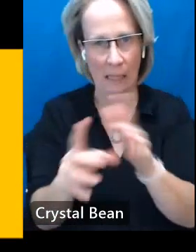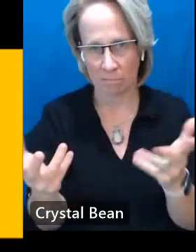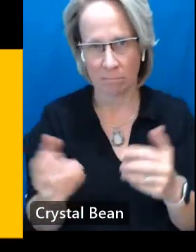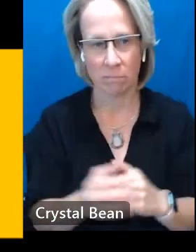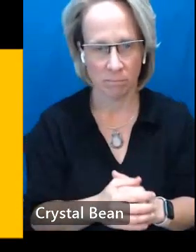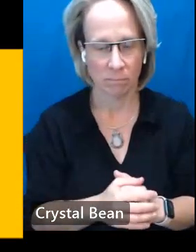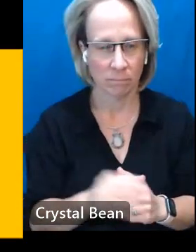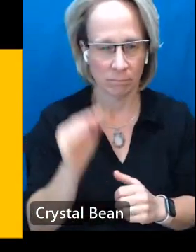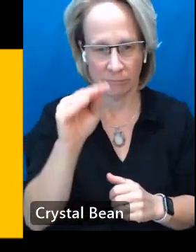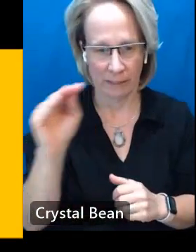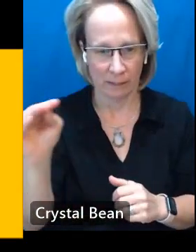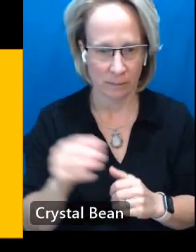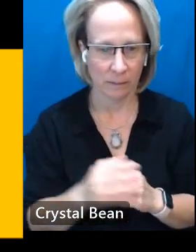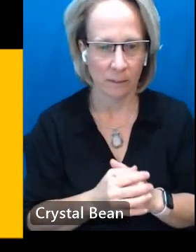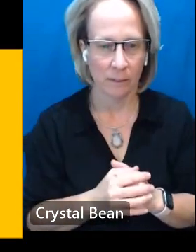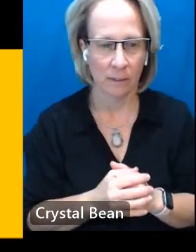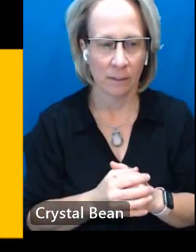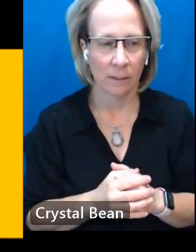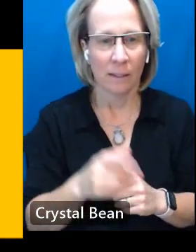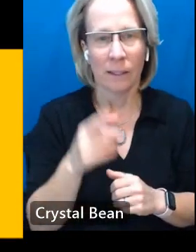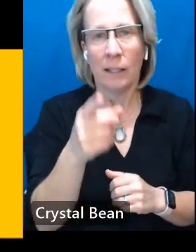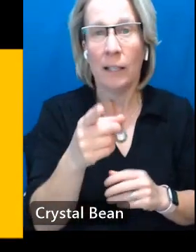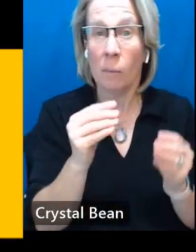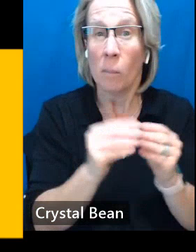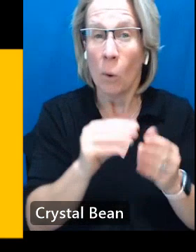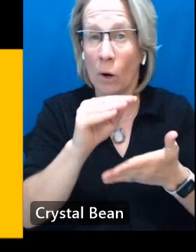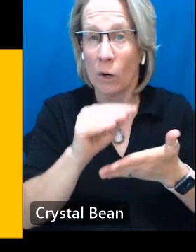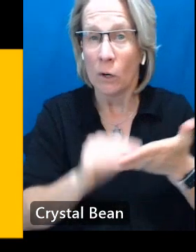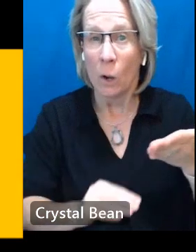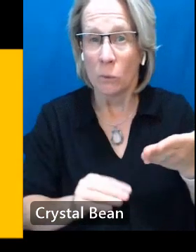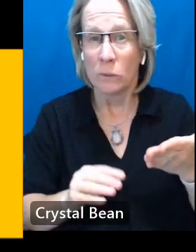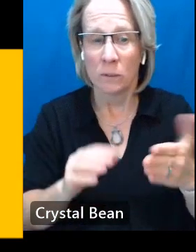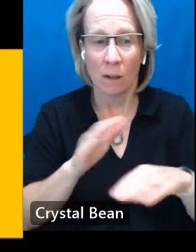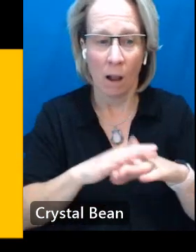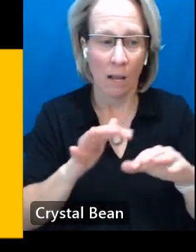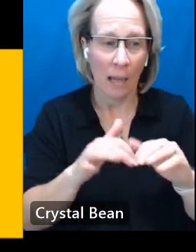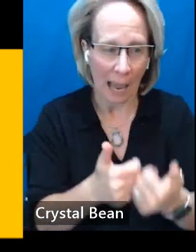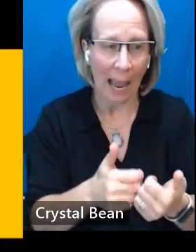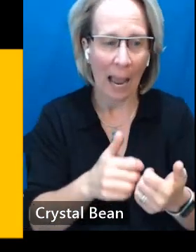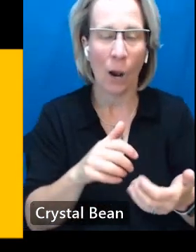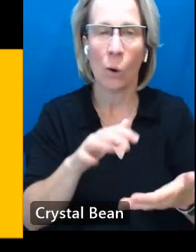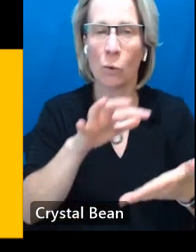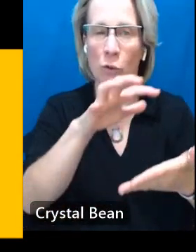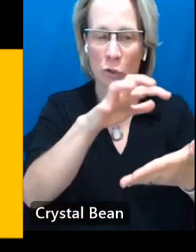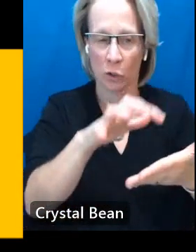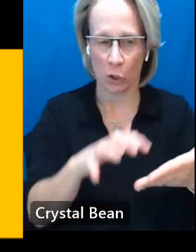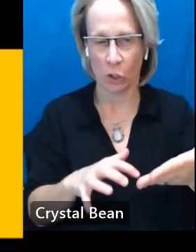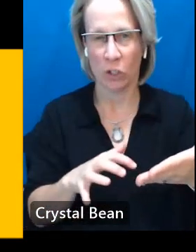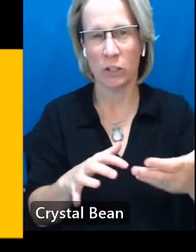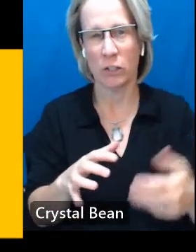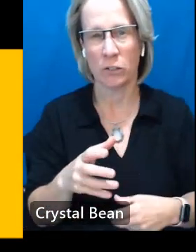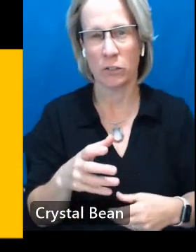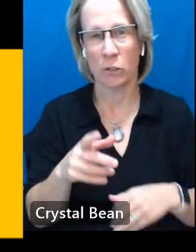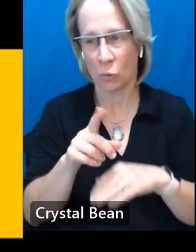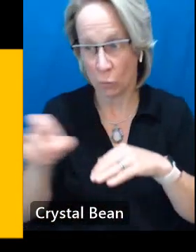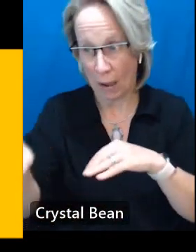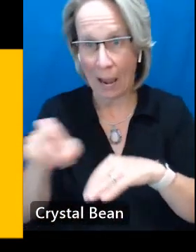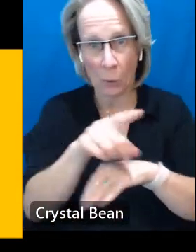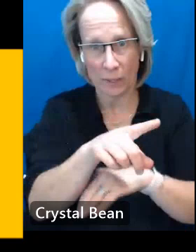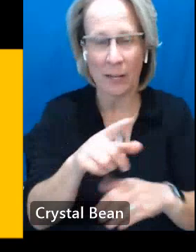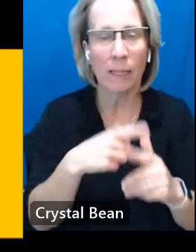And so this is just some further notes on how journals get routed and then posted. So we think of level